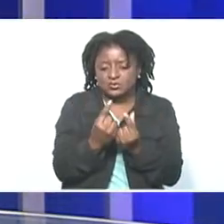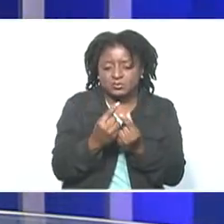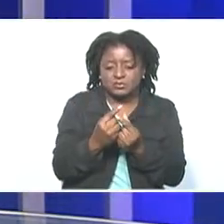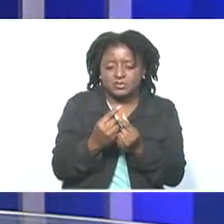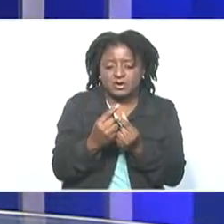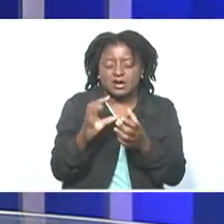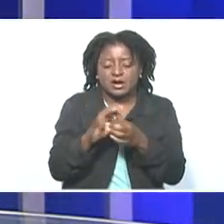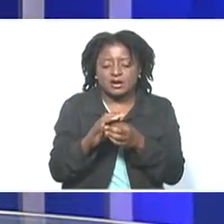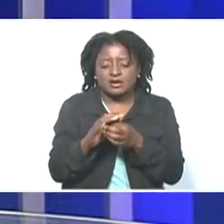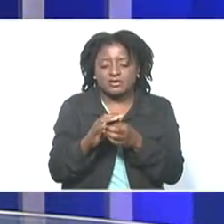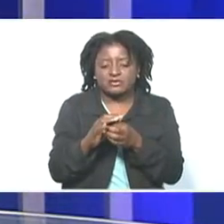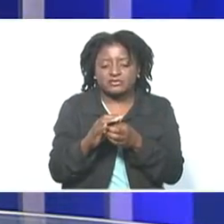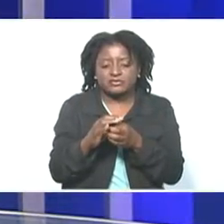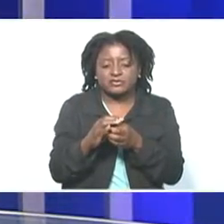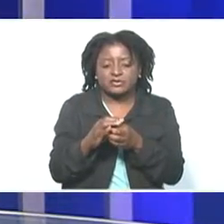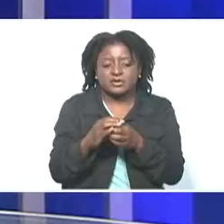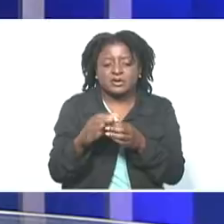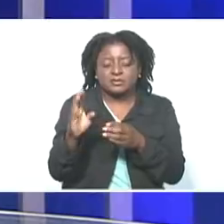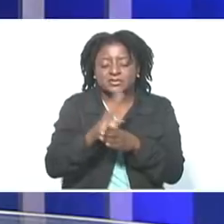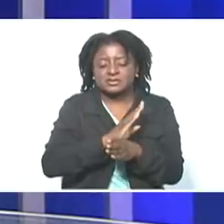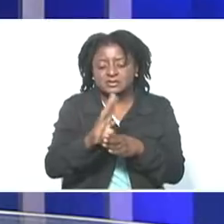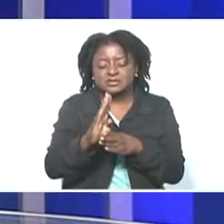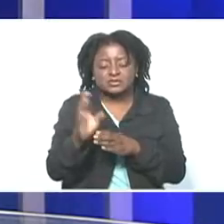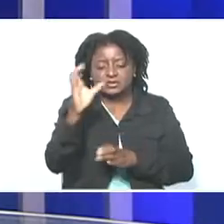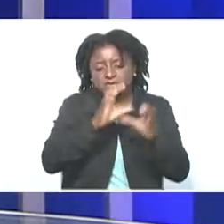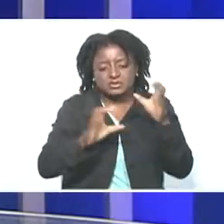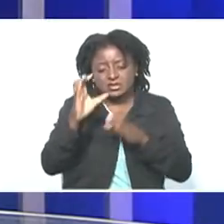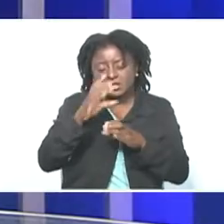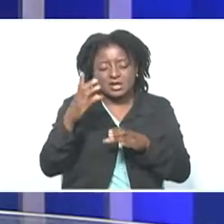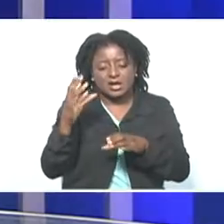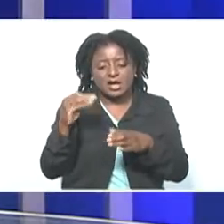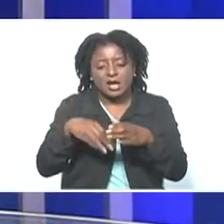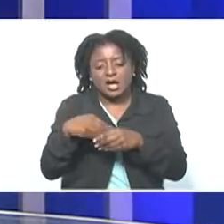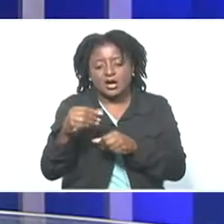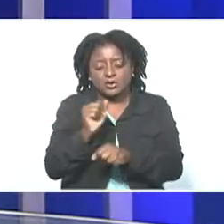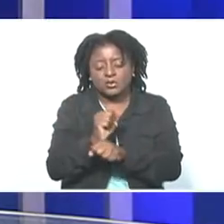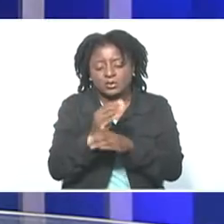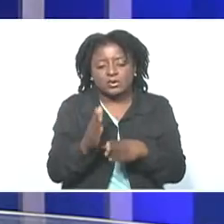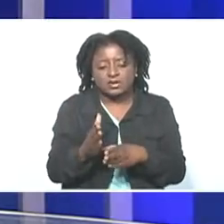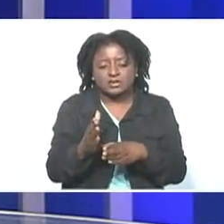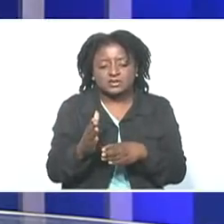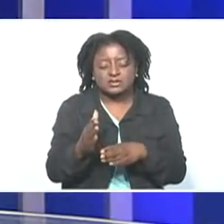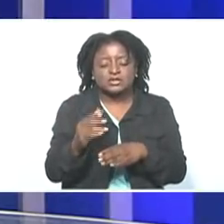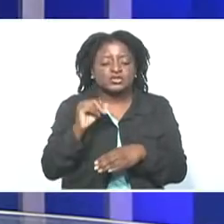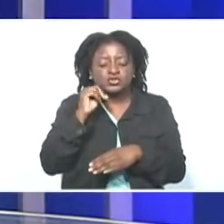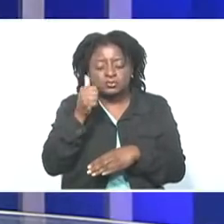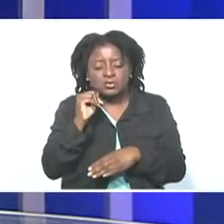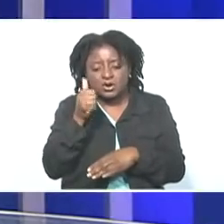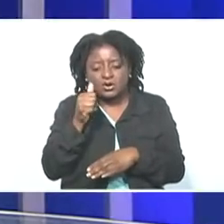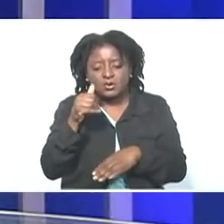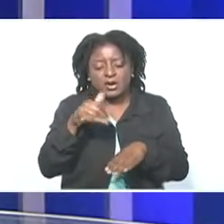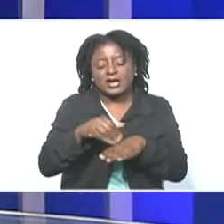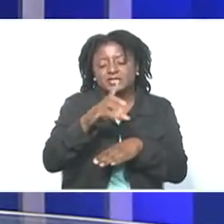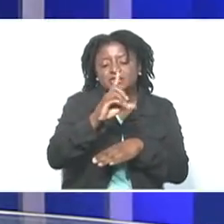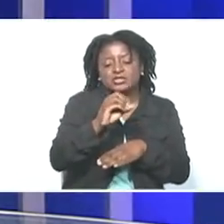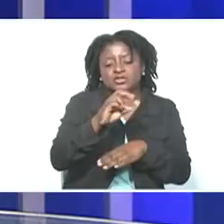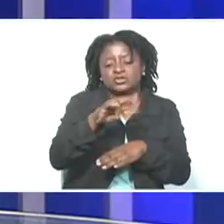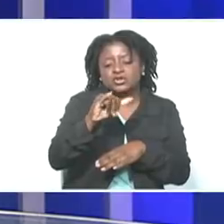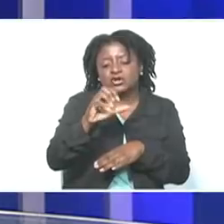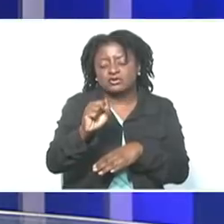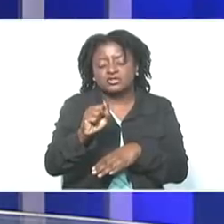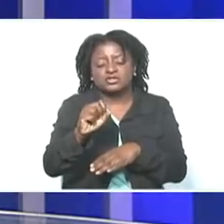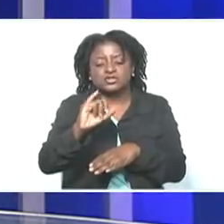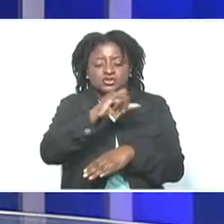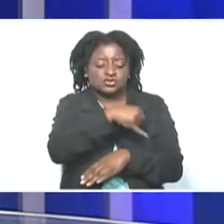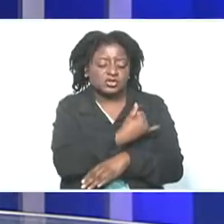out employees as the Department of Labor mounts its 5th job fair here in the capital tomorrow at the Doris Johnson High School on Prince Charles